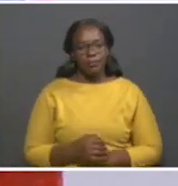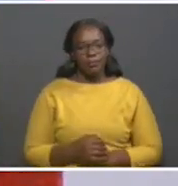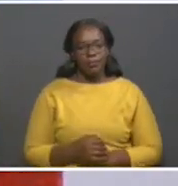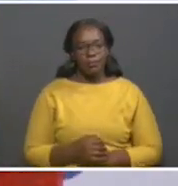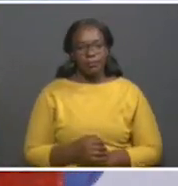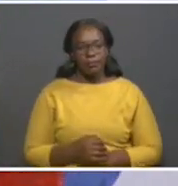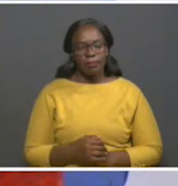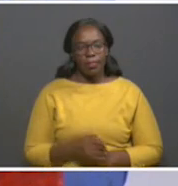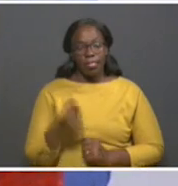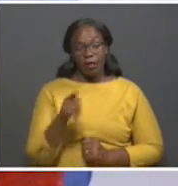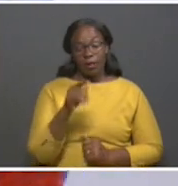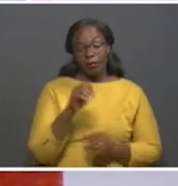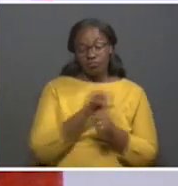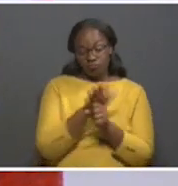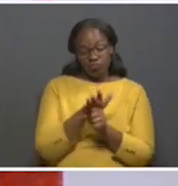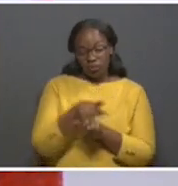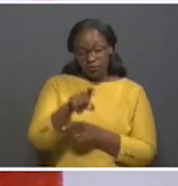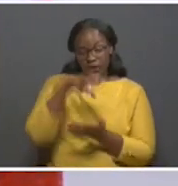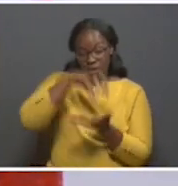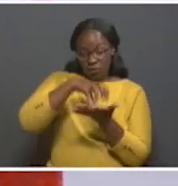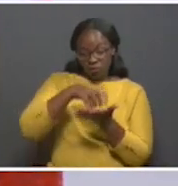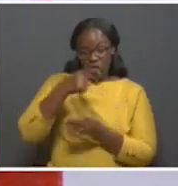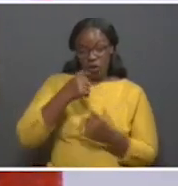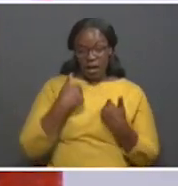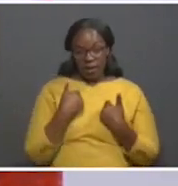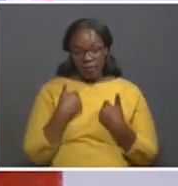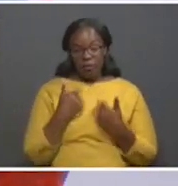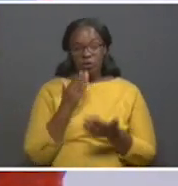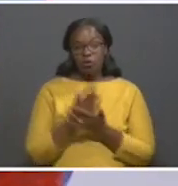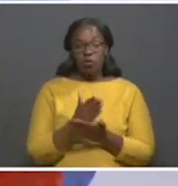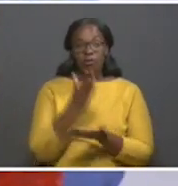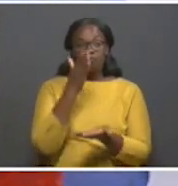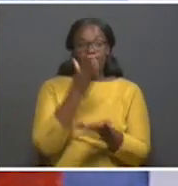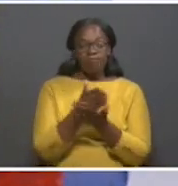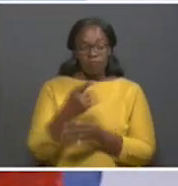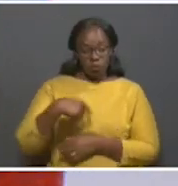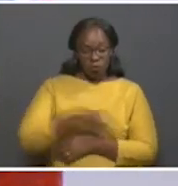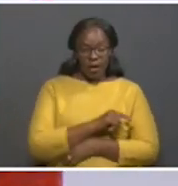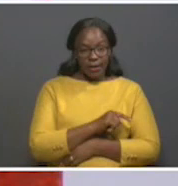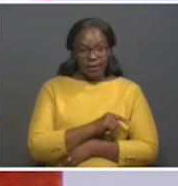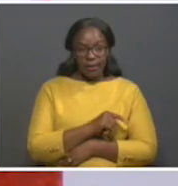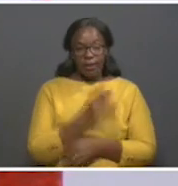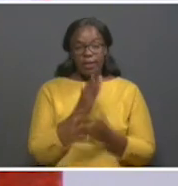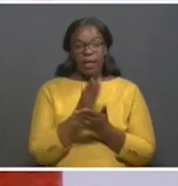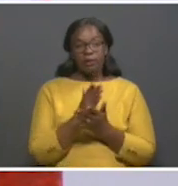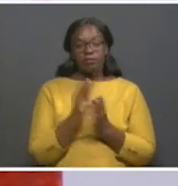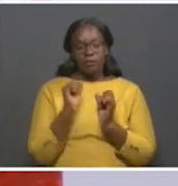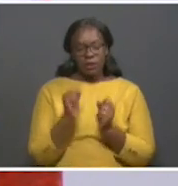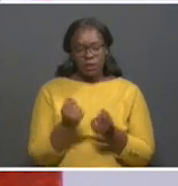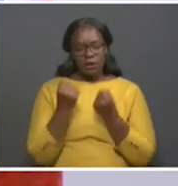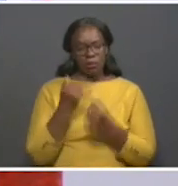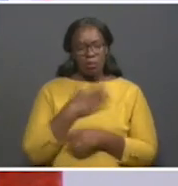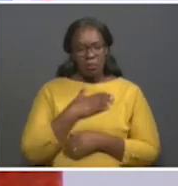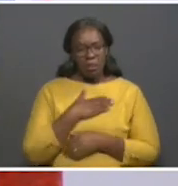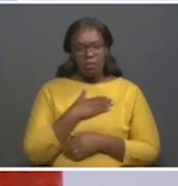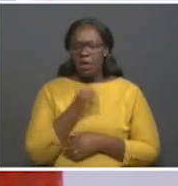In this COVID-19 season we're in, it has been proved to us that our refuge is